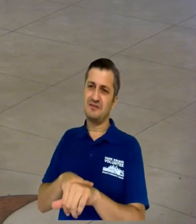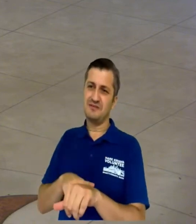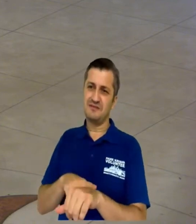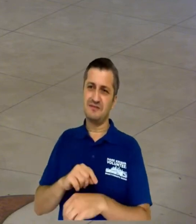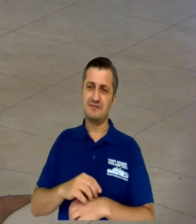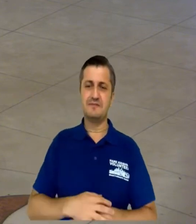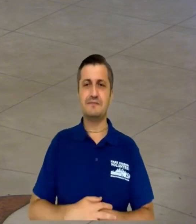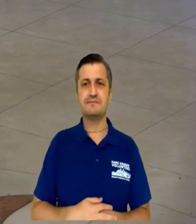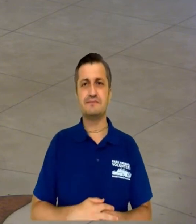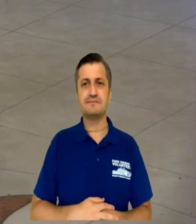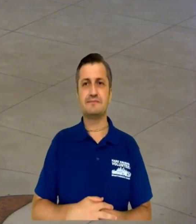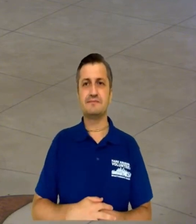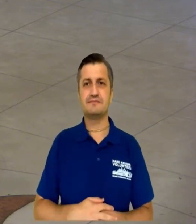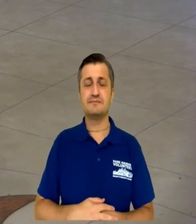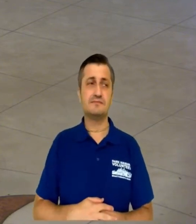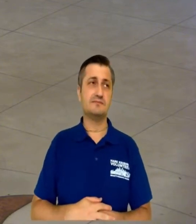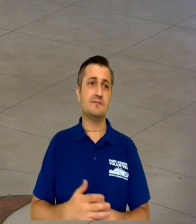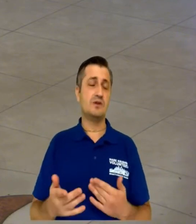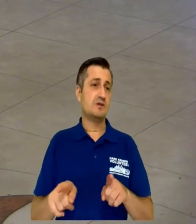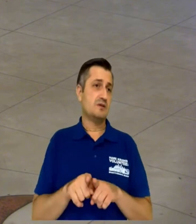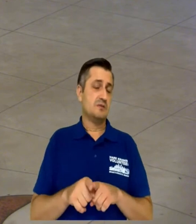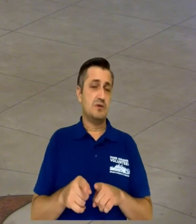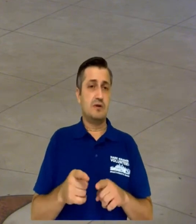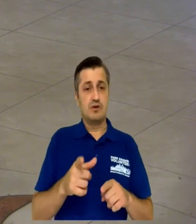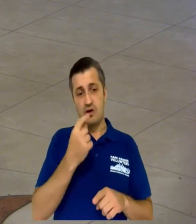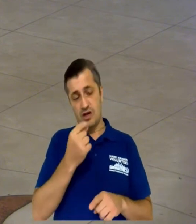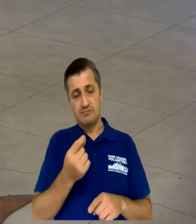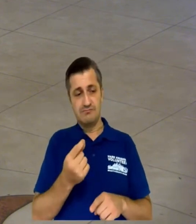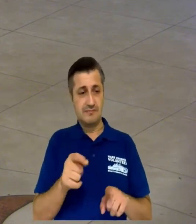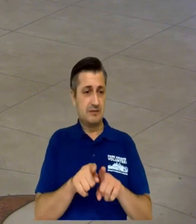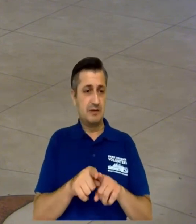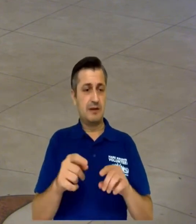wealthiest person in the world, like Bill Gates, I think